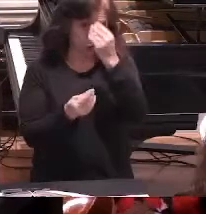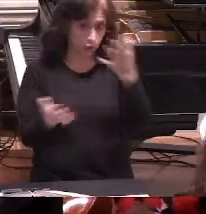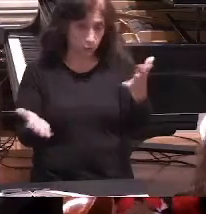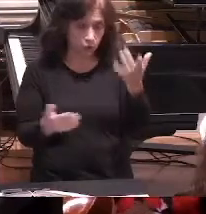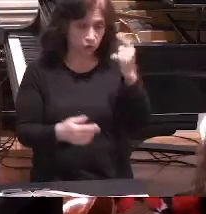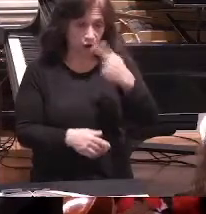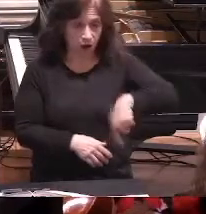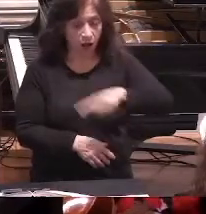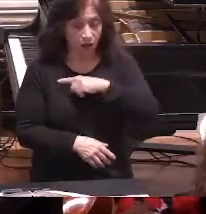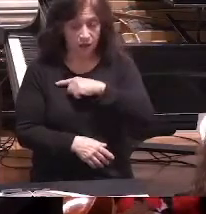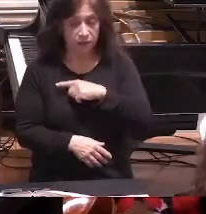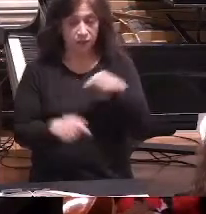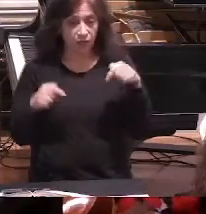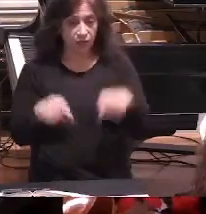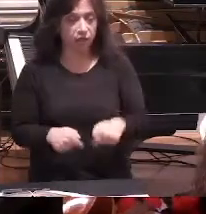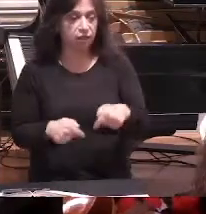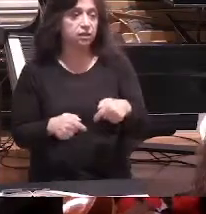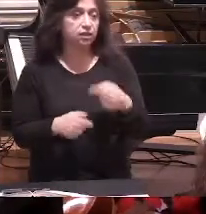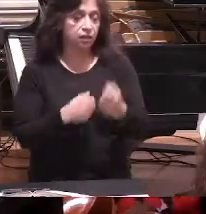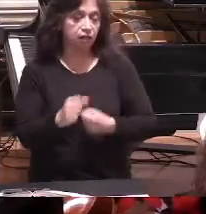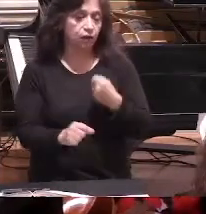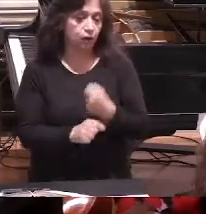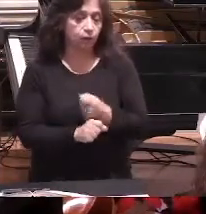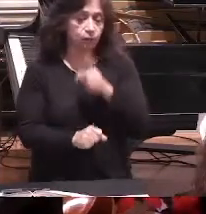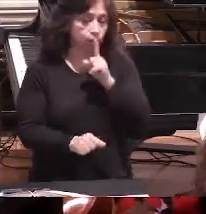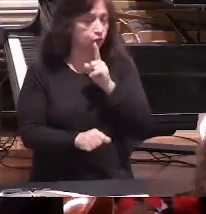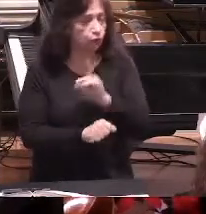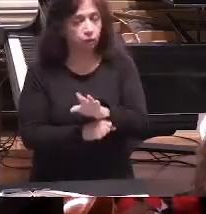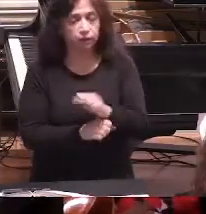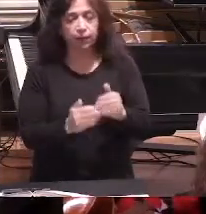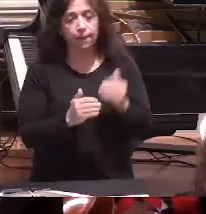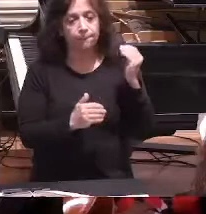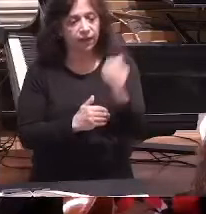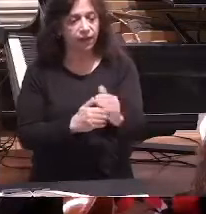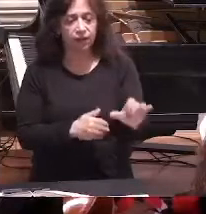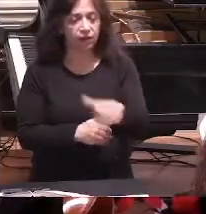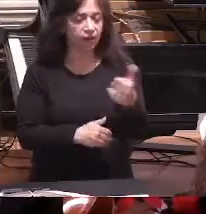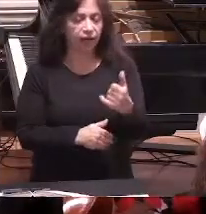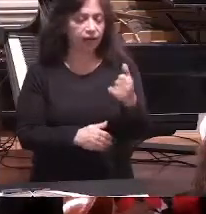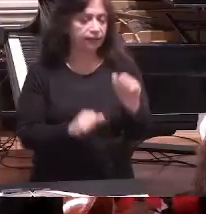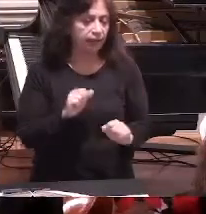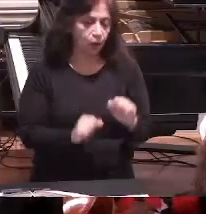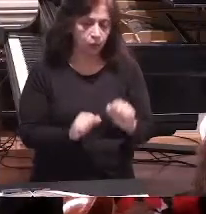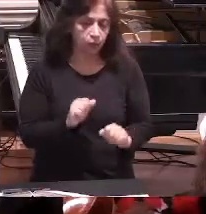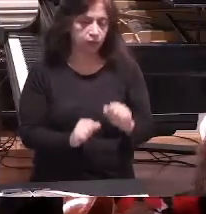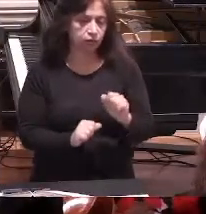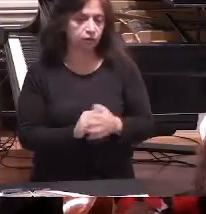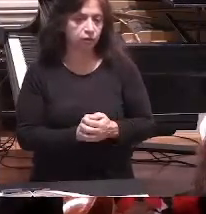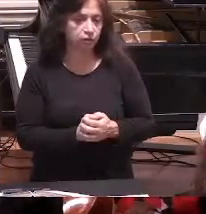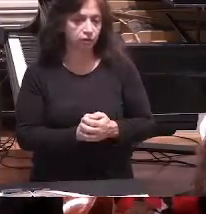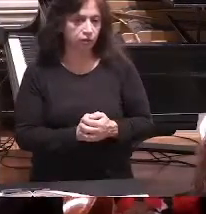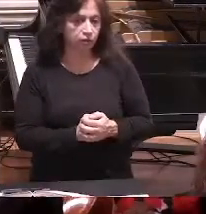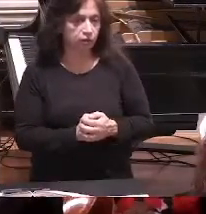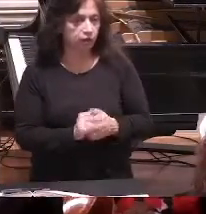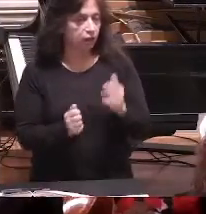for us this Advent season is the assurance beyond any shadow of a doubt